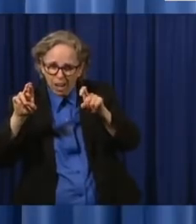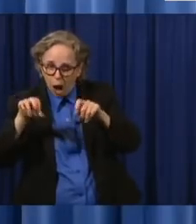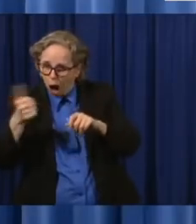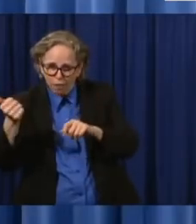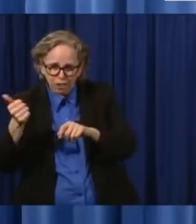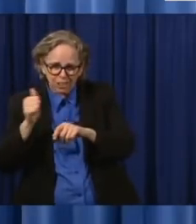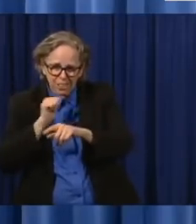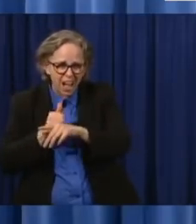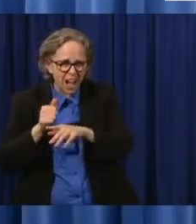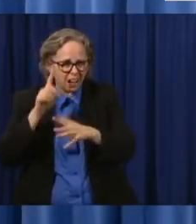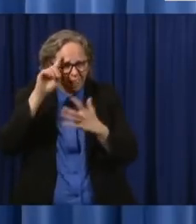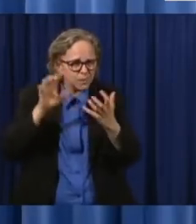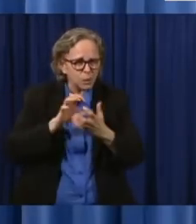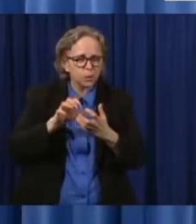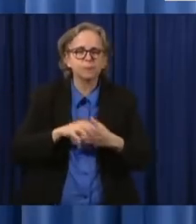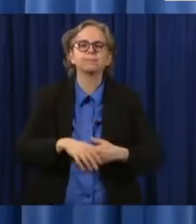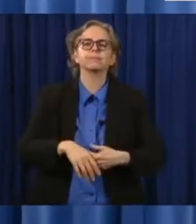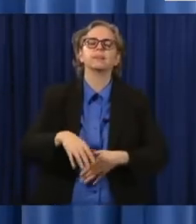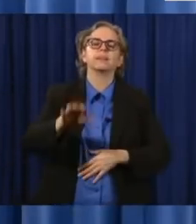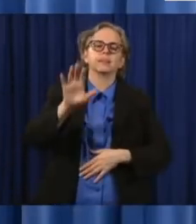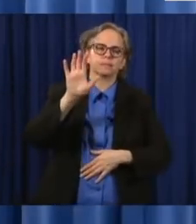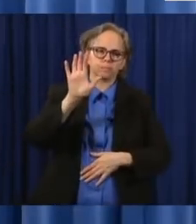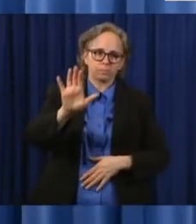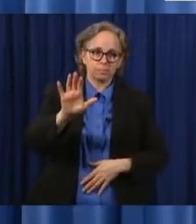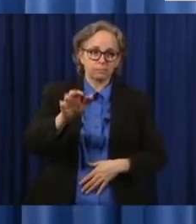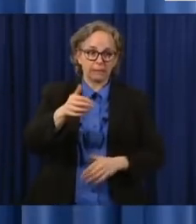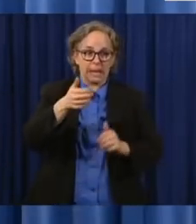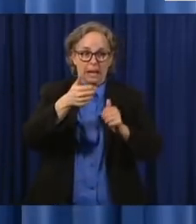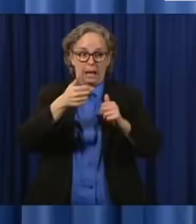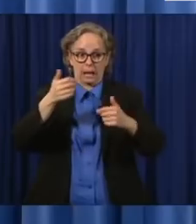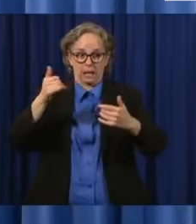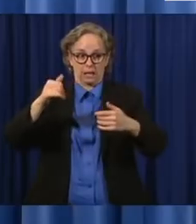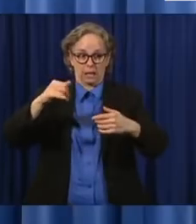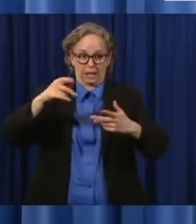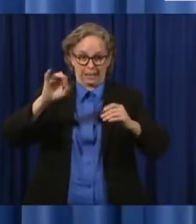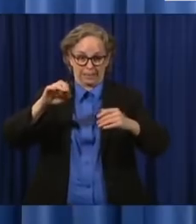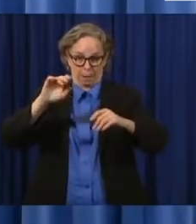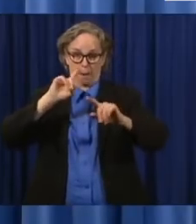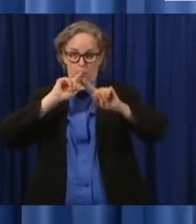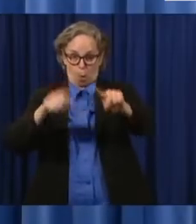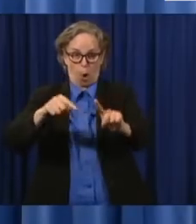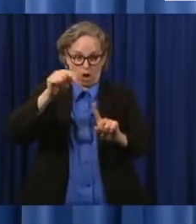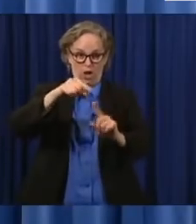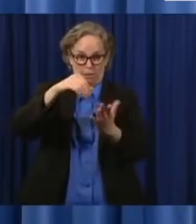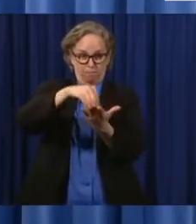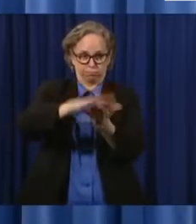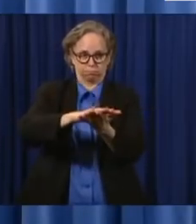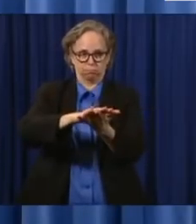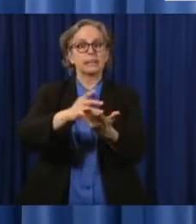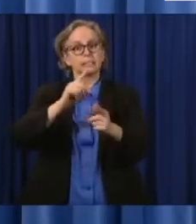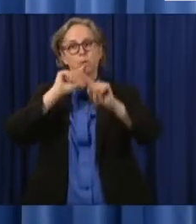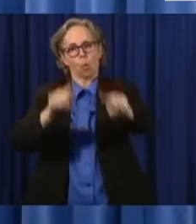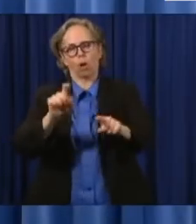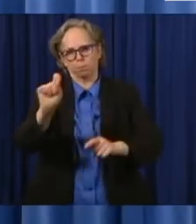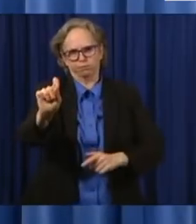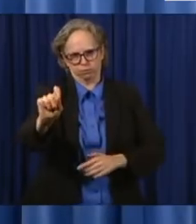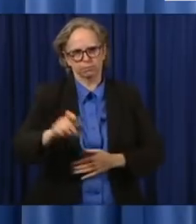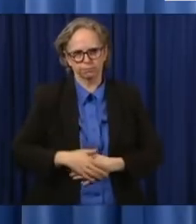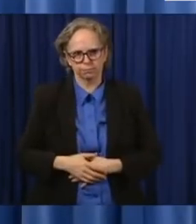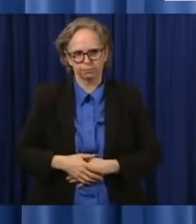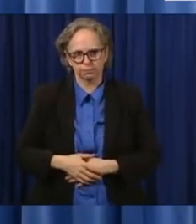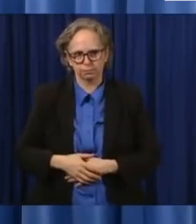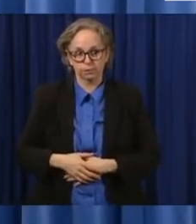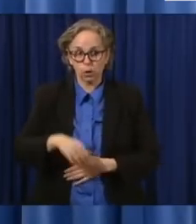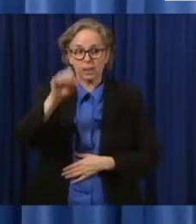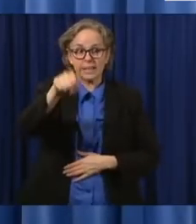Any part that is an order is an order and carries with it, the